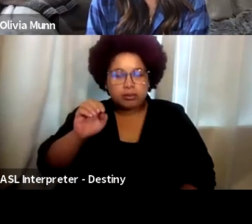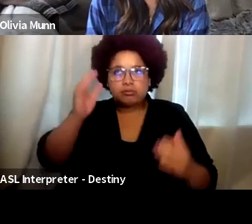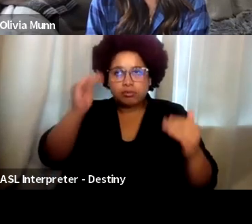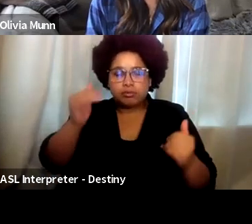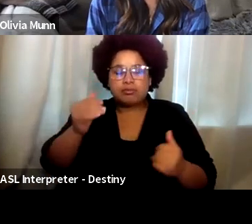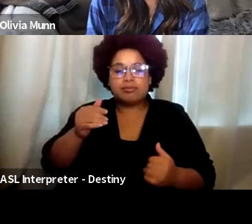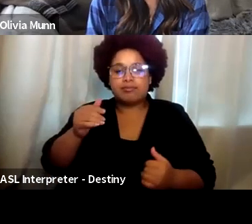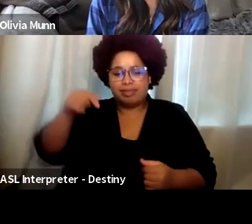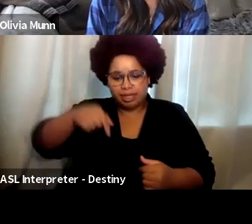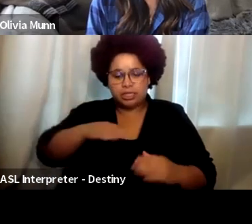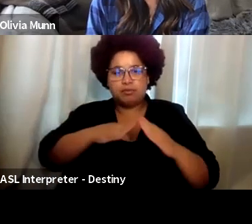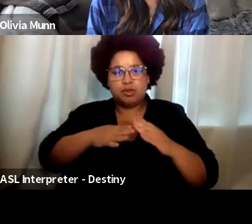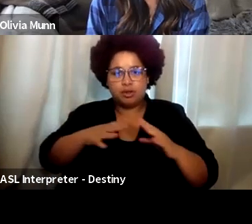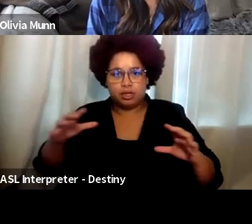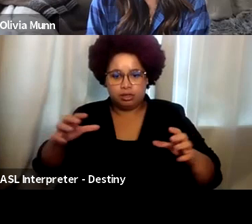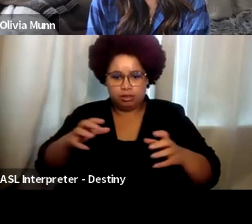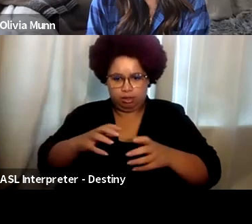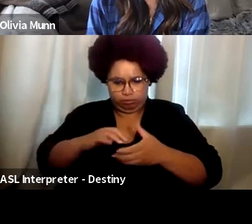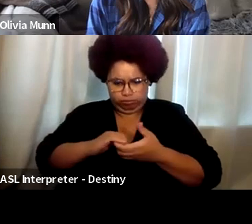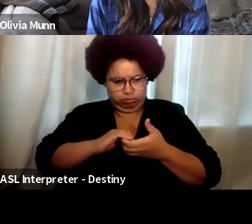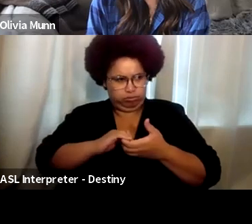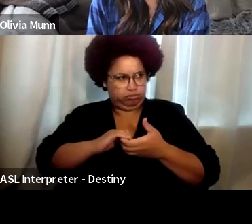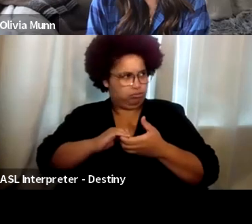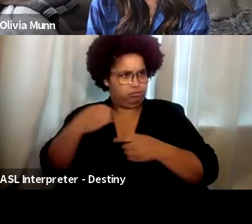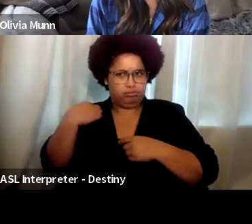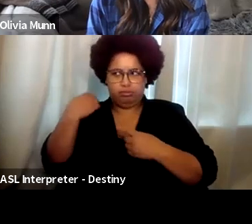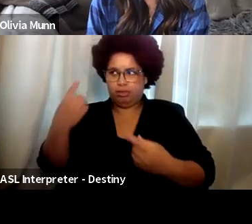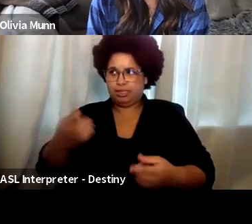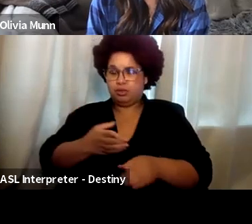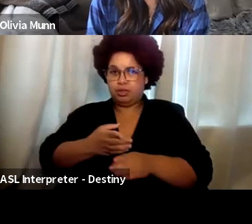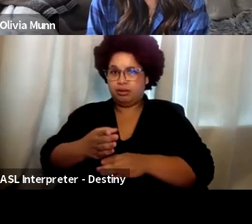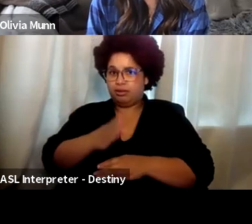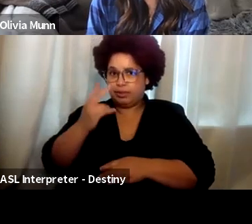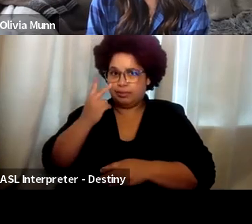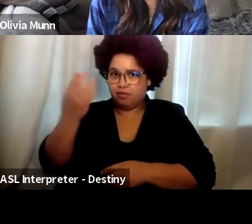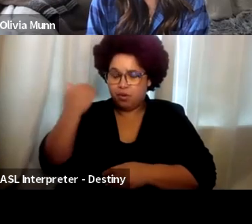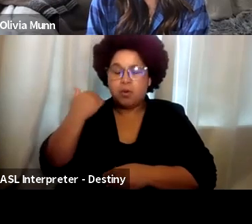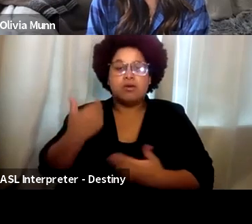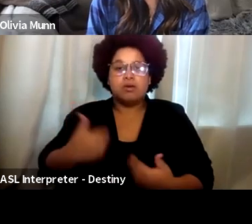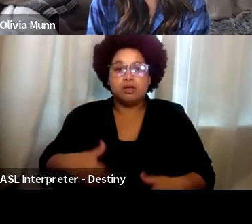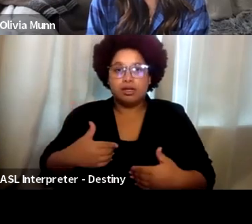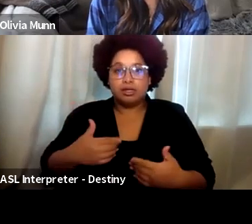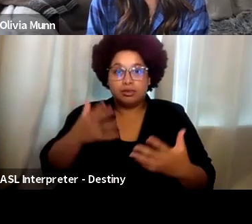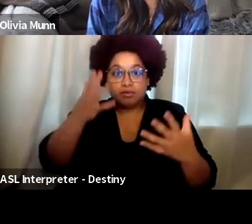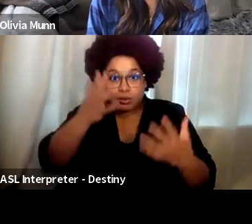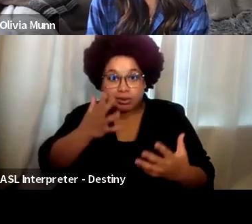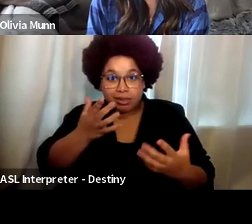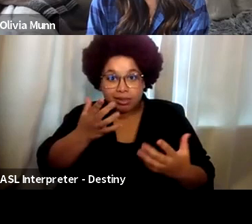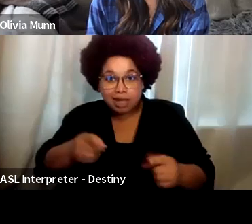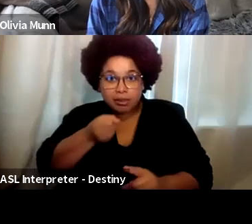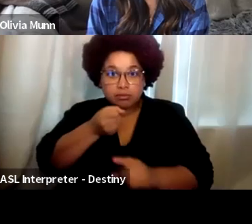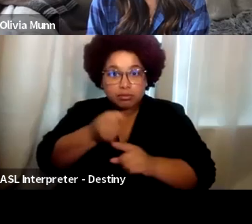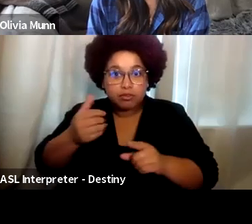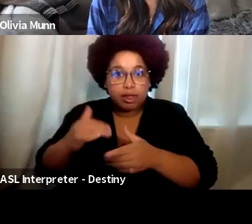truly coming together that I've never have in my entire career. Unfortunately, it took this much to make it all